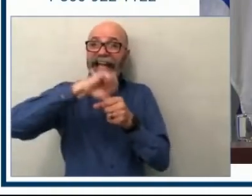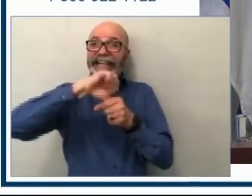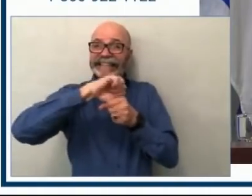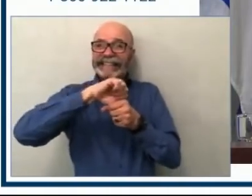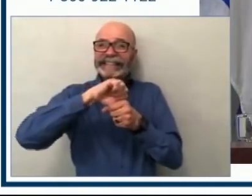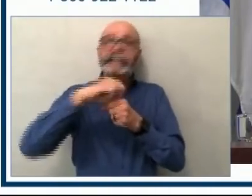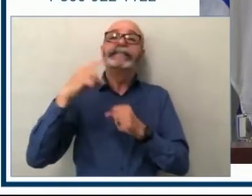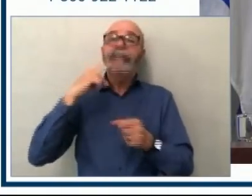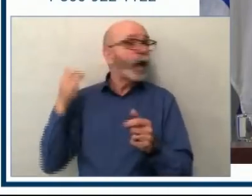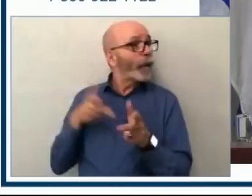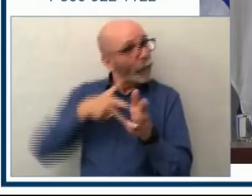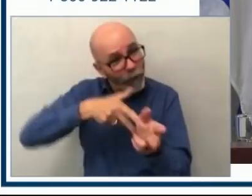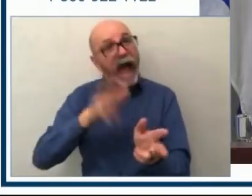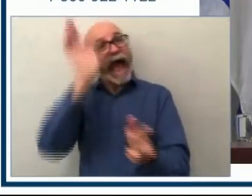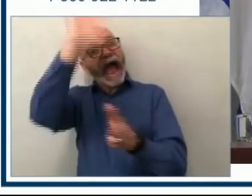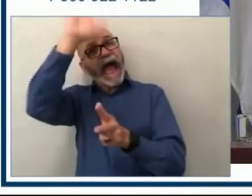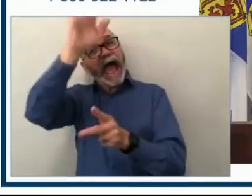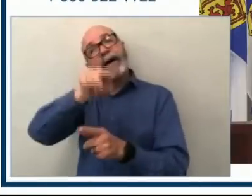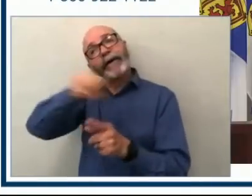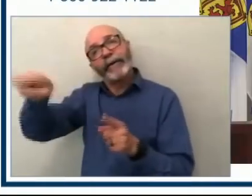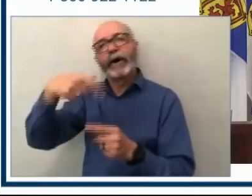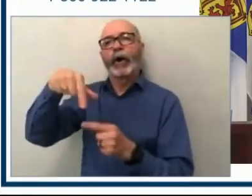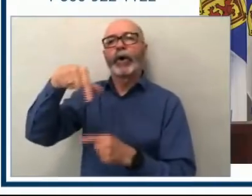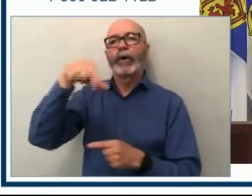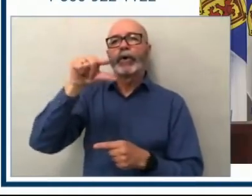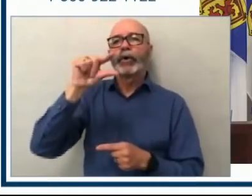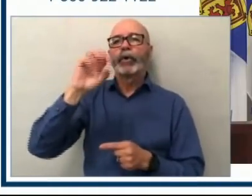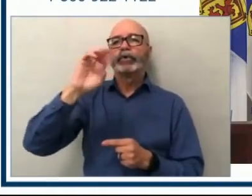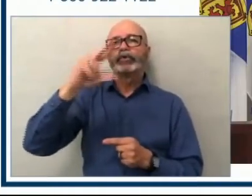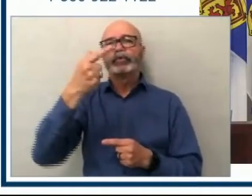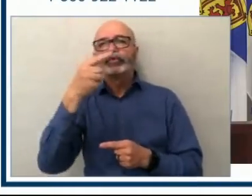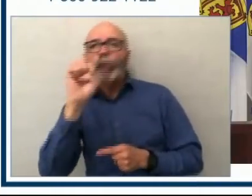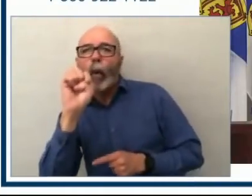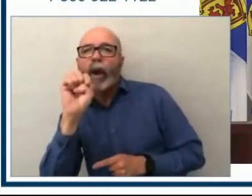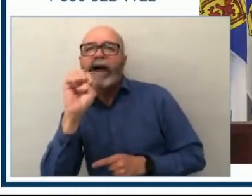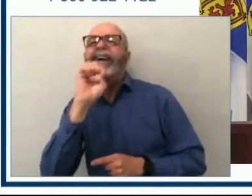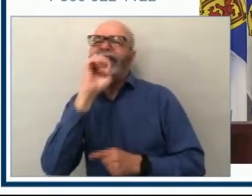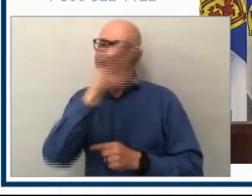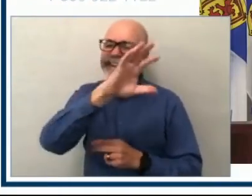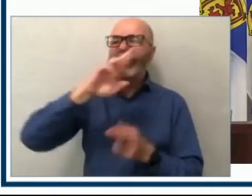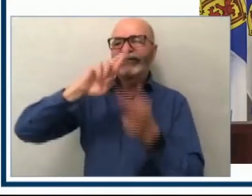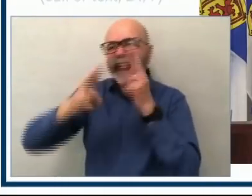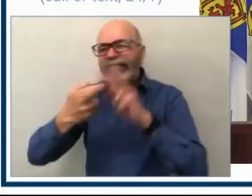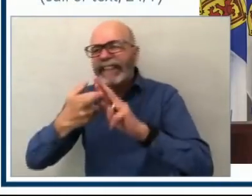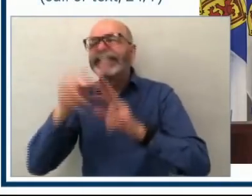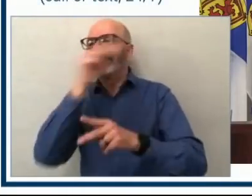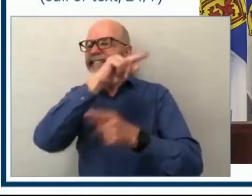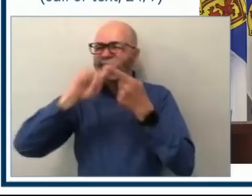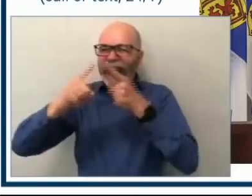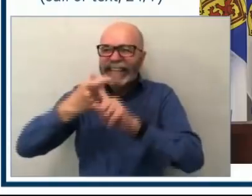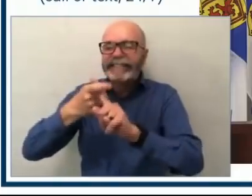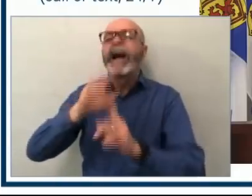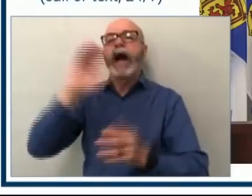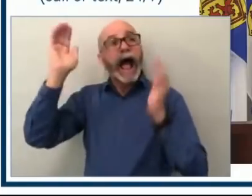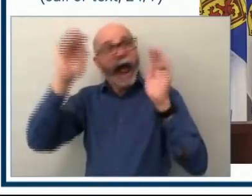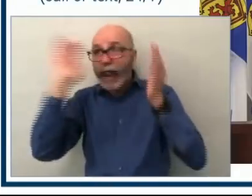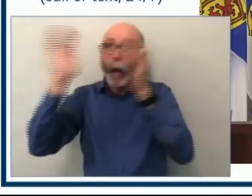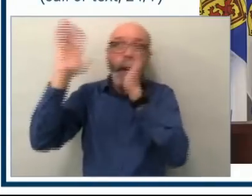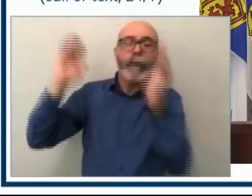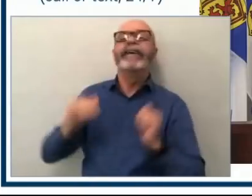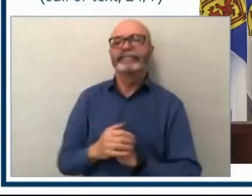local economy. Thank you, Premier. We'll take one question and one follow-up in the time that we have for today, starting with CTV's Sarah